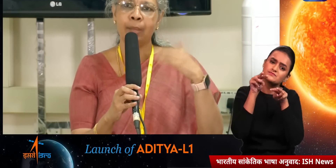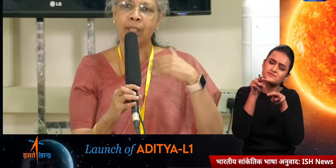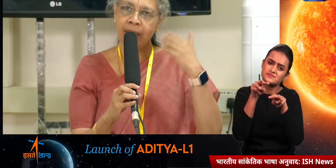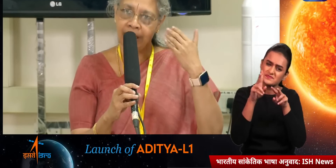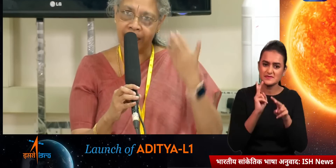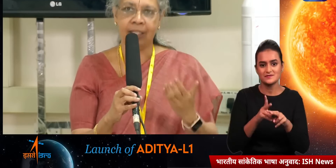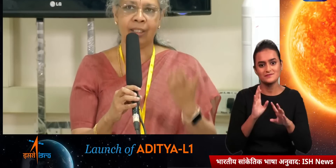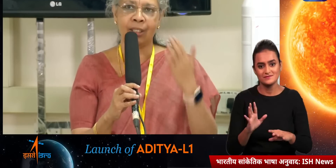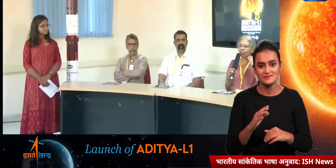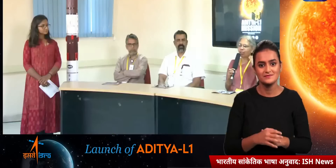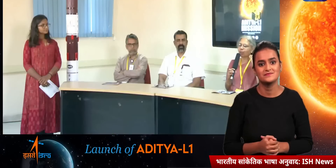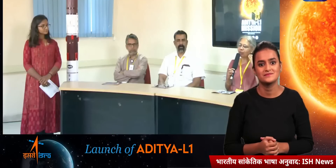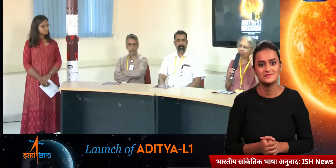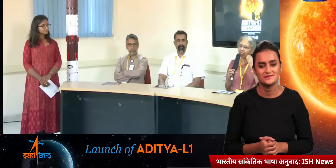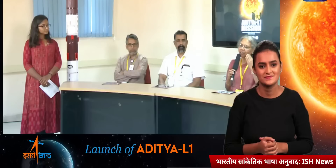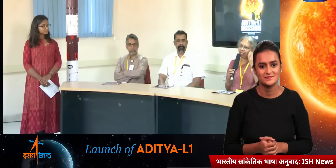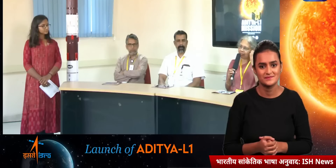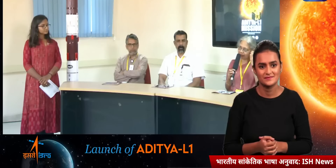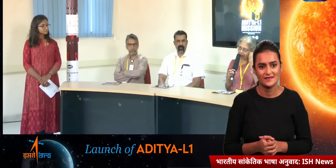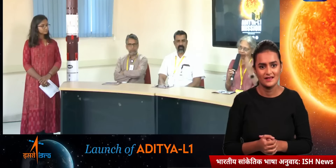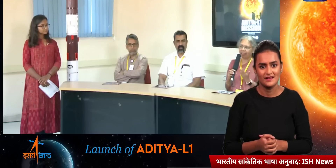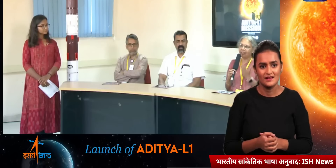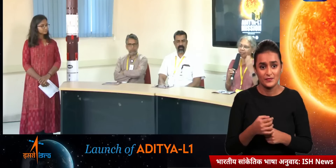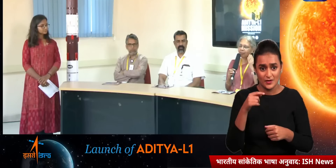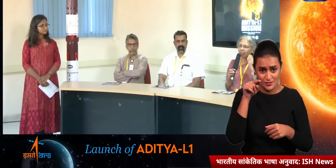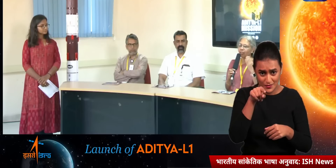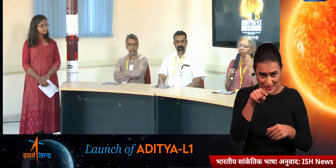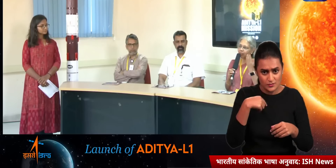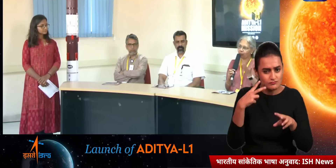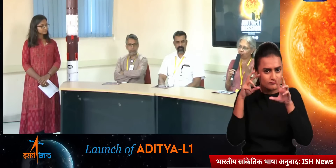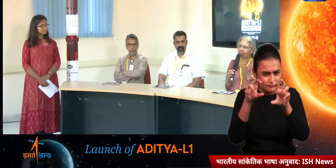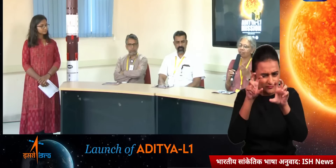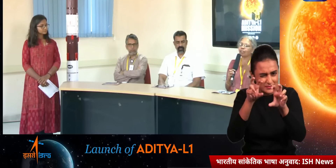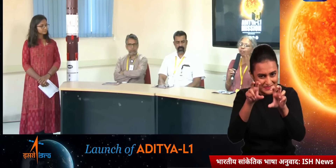by emitting lines. So we are tracking these lines